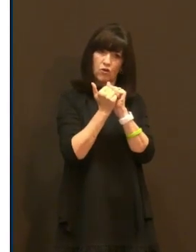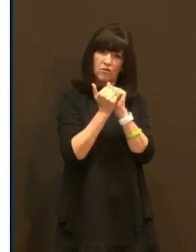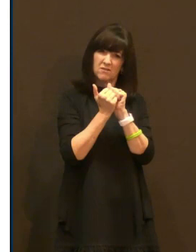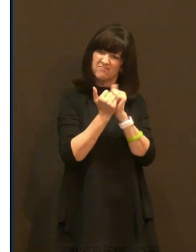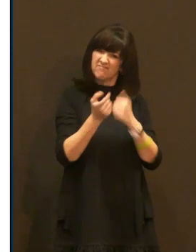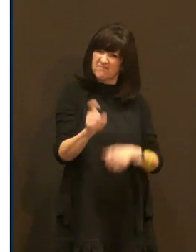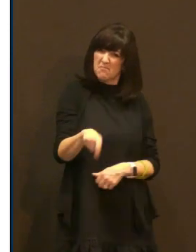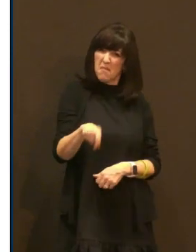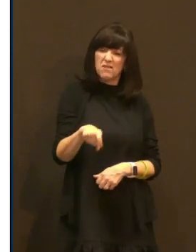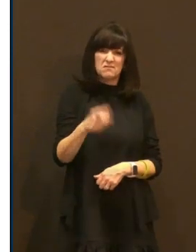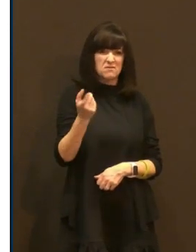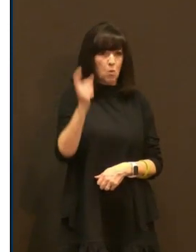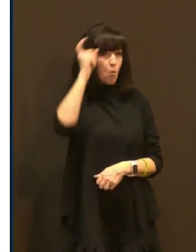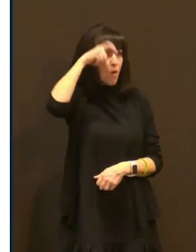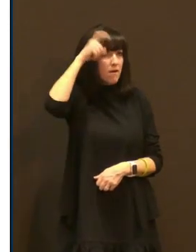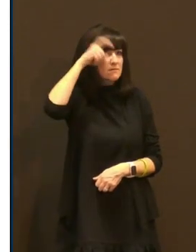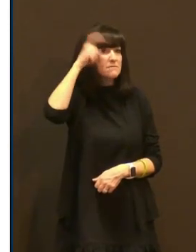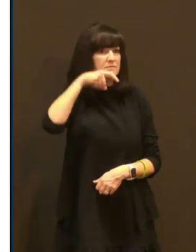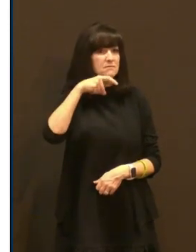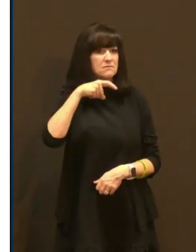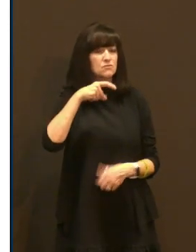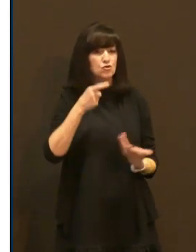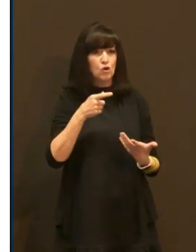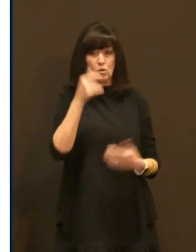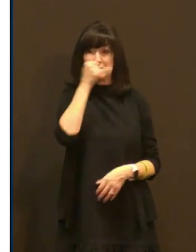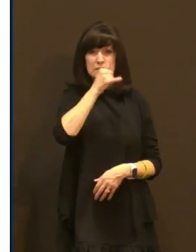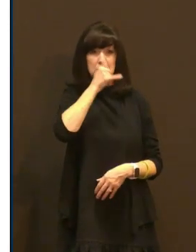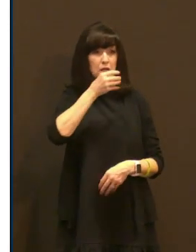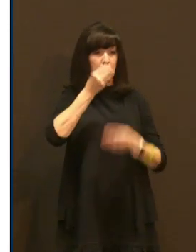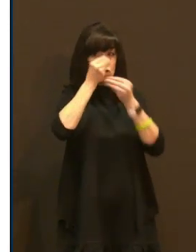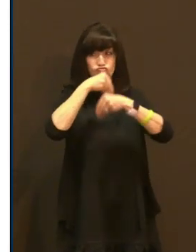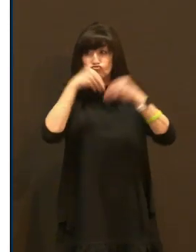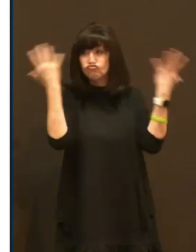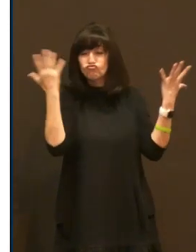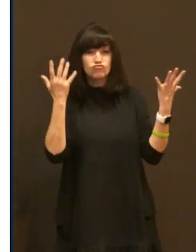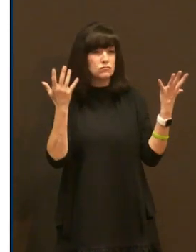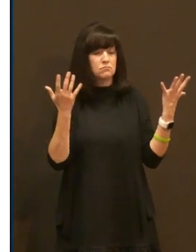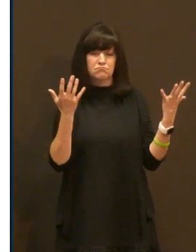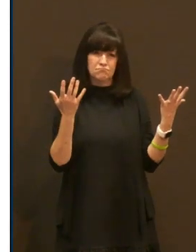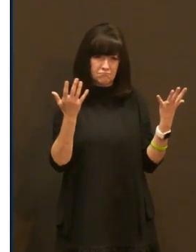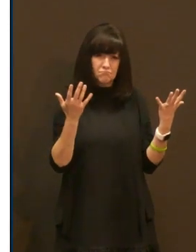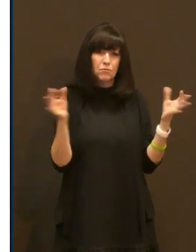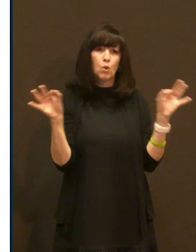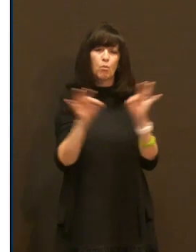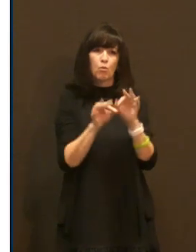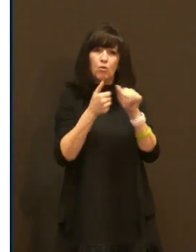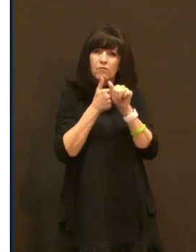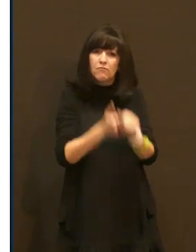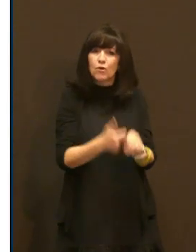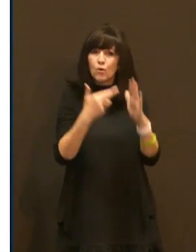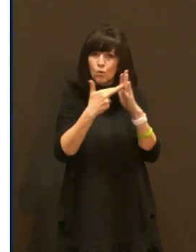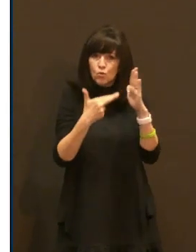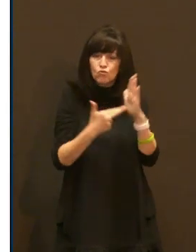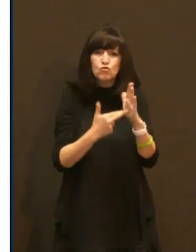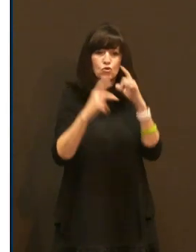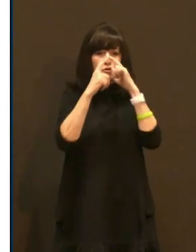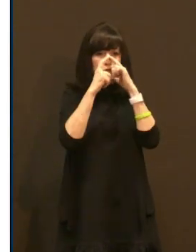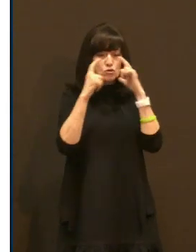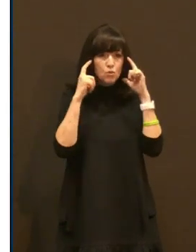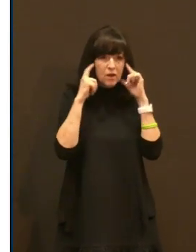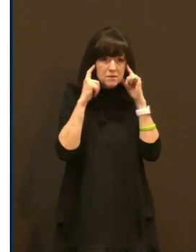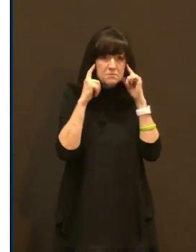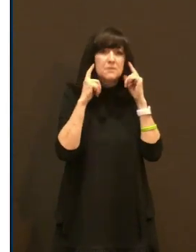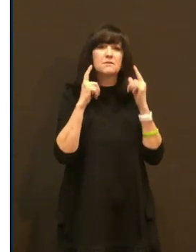now as we start to recirculate again. We need to continue to wash our hands and wear our face masks, practice social